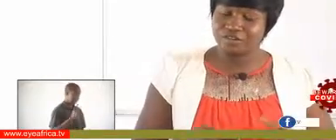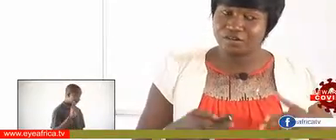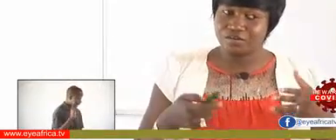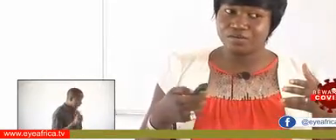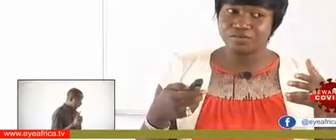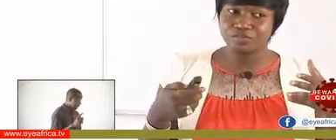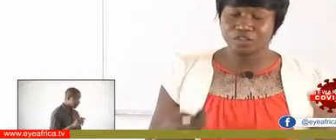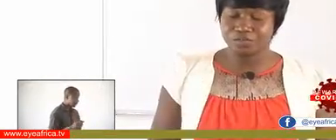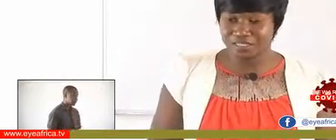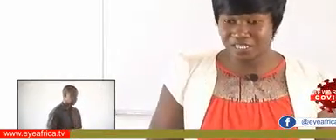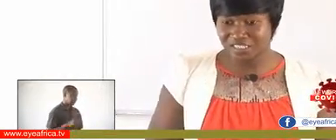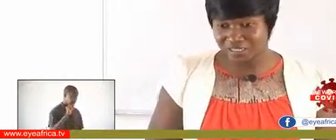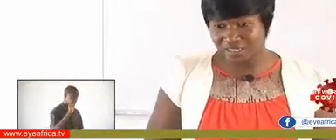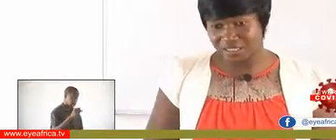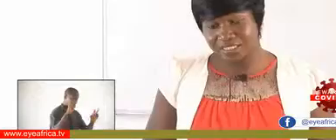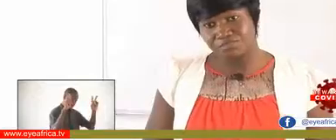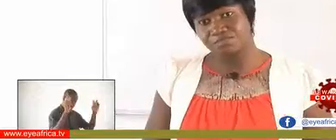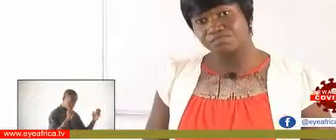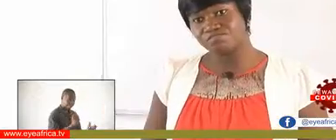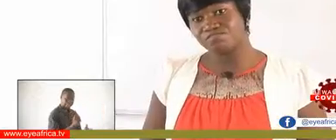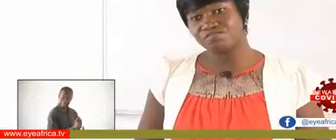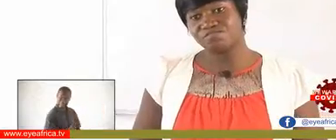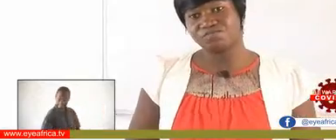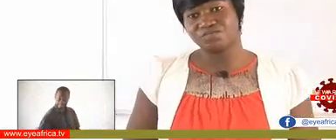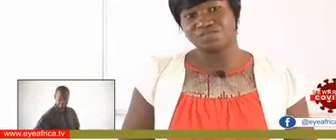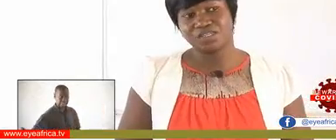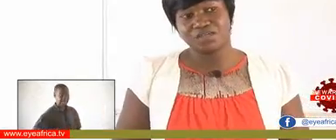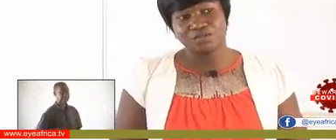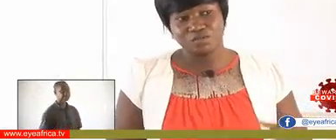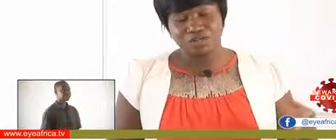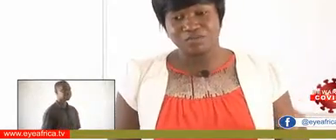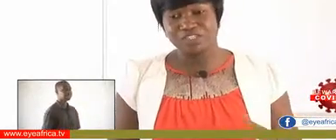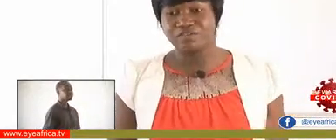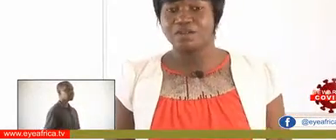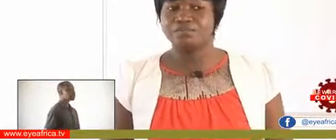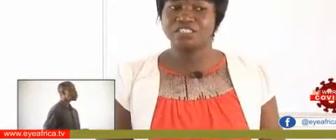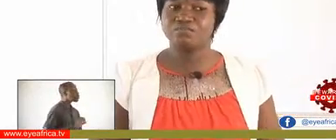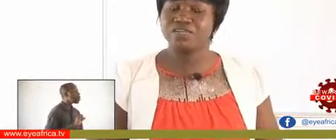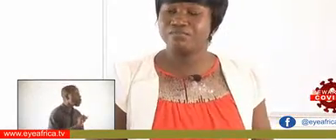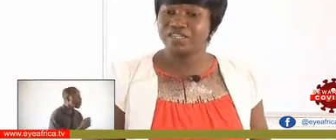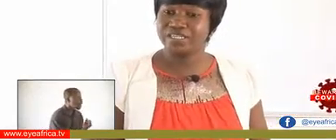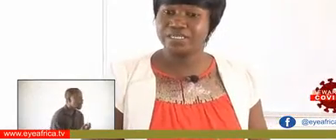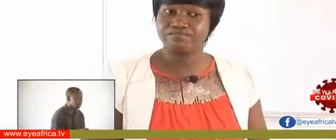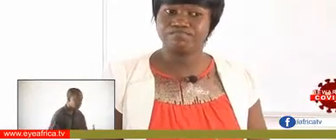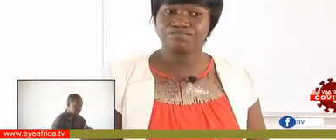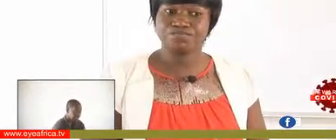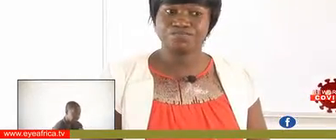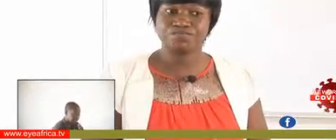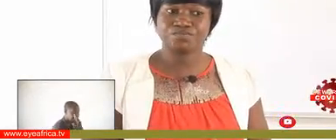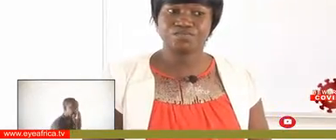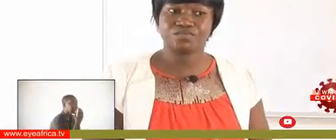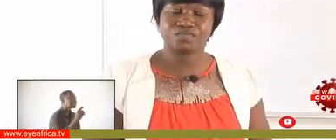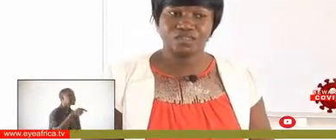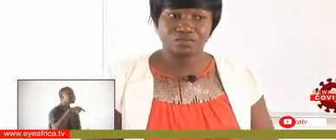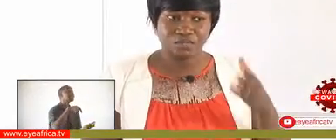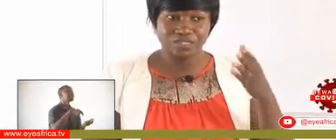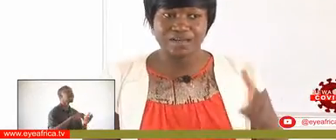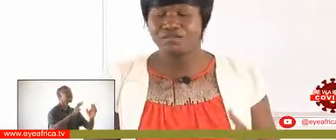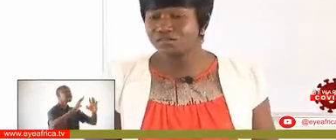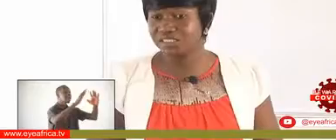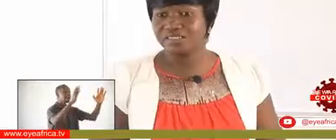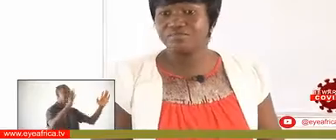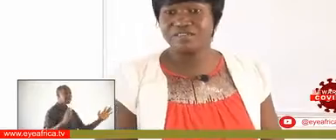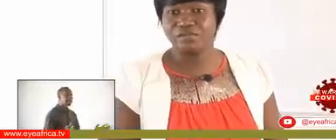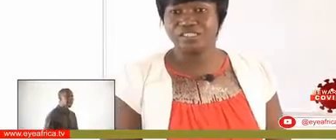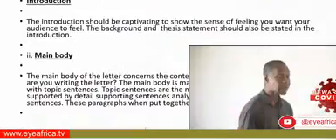Then your topic sentences will be developed in the main body. We